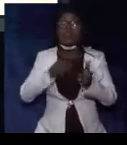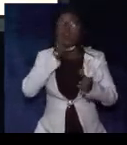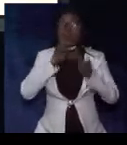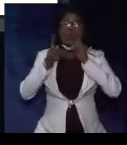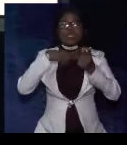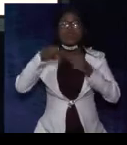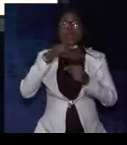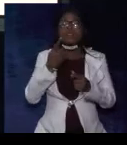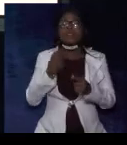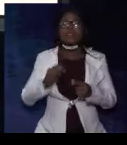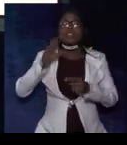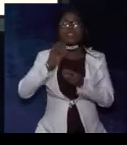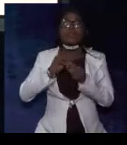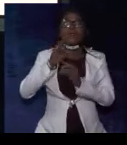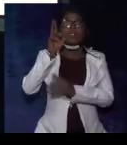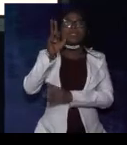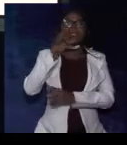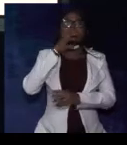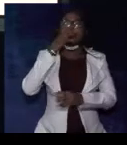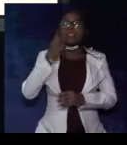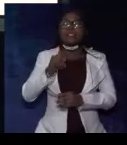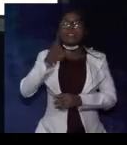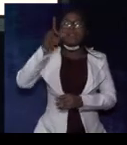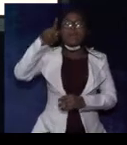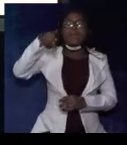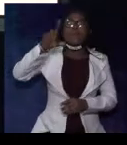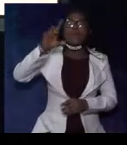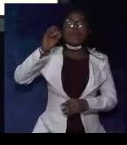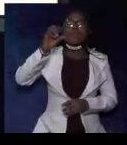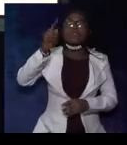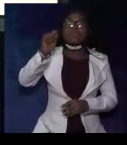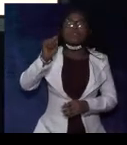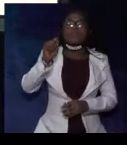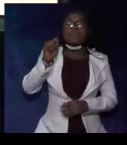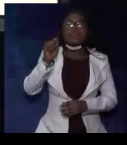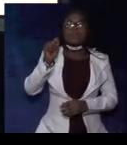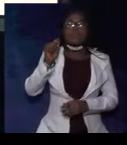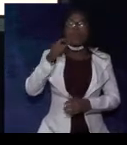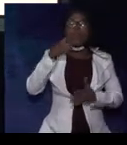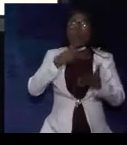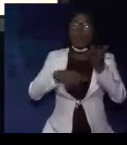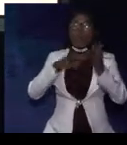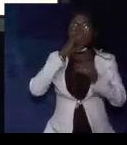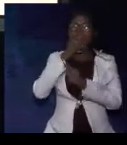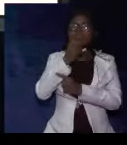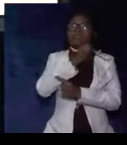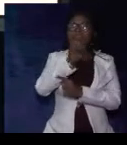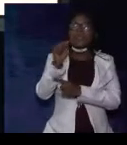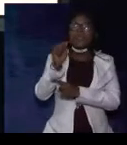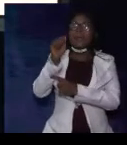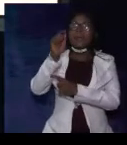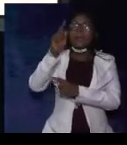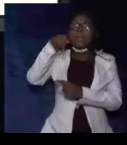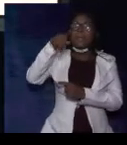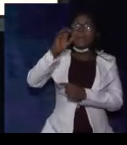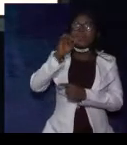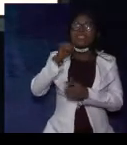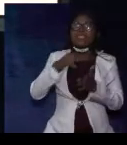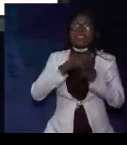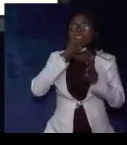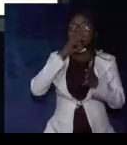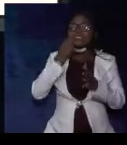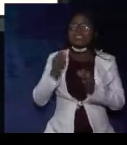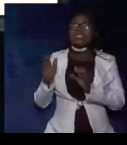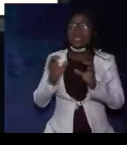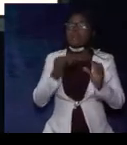The third one is the plot. Yes, the plot. What is a plot?